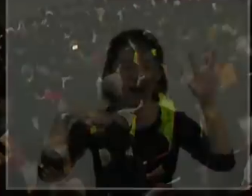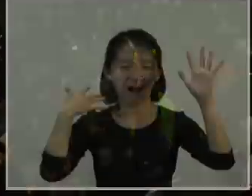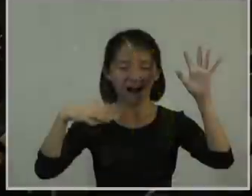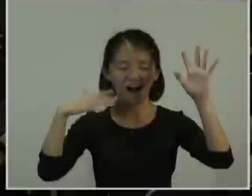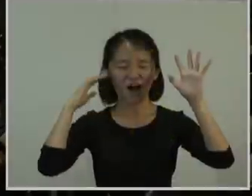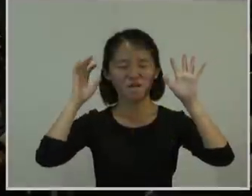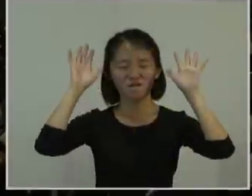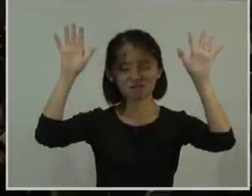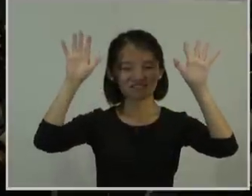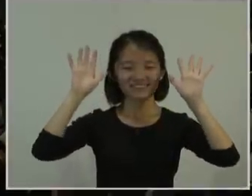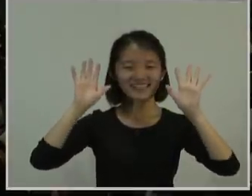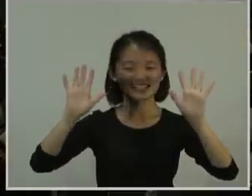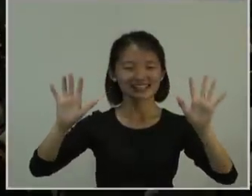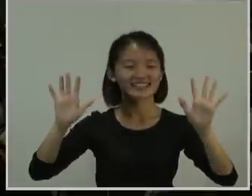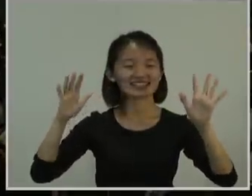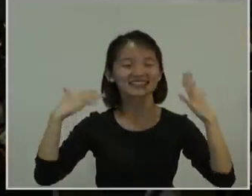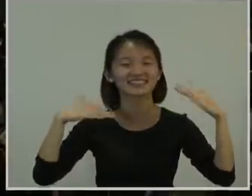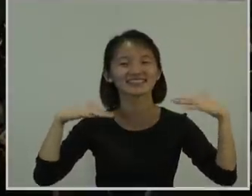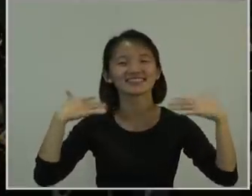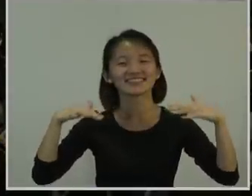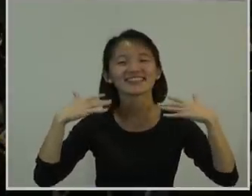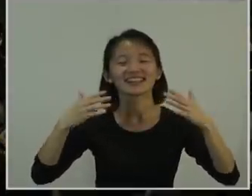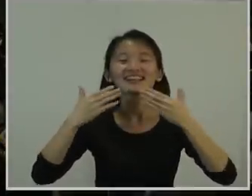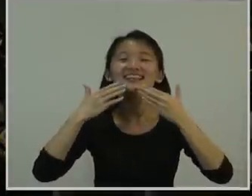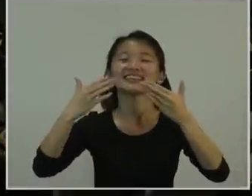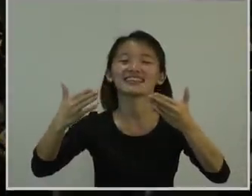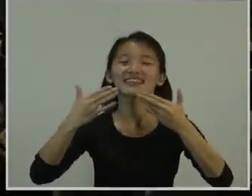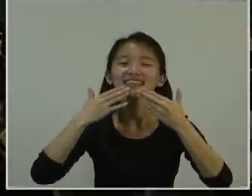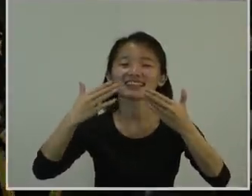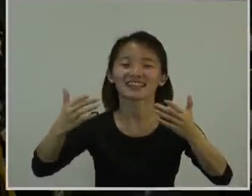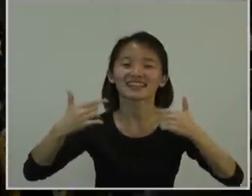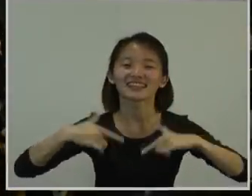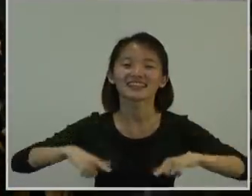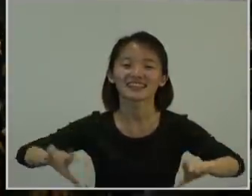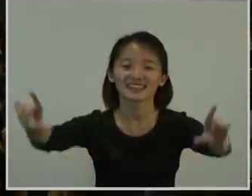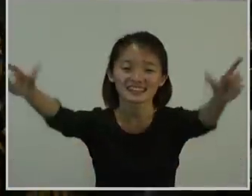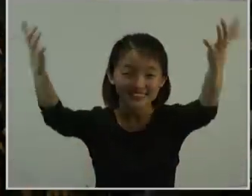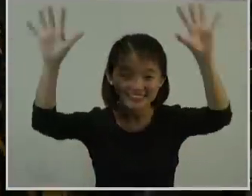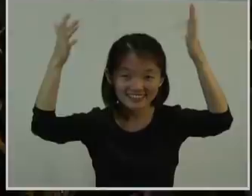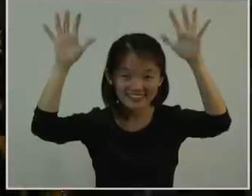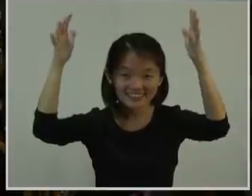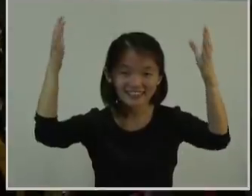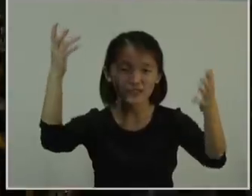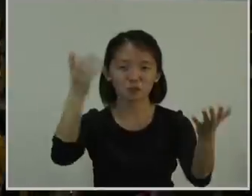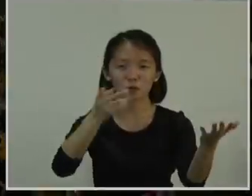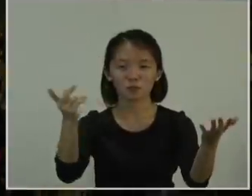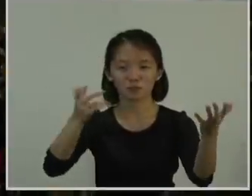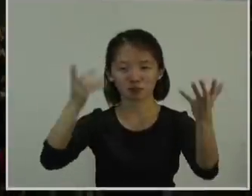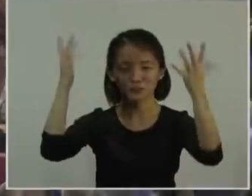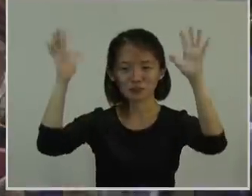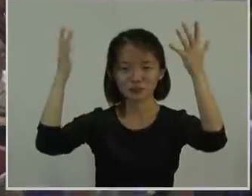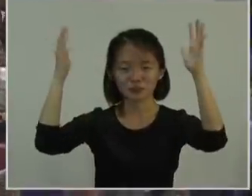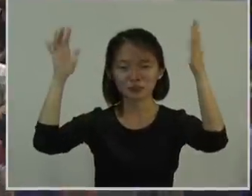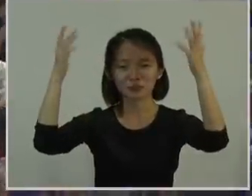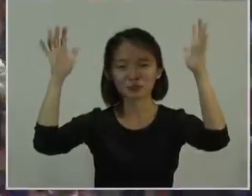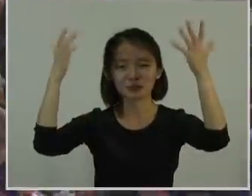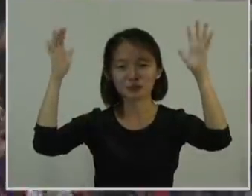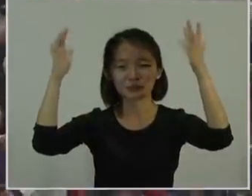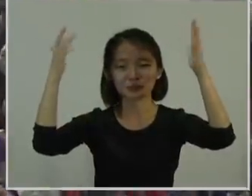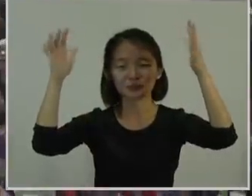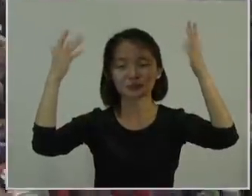Fantastic. All right. Thank you very much. Please give it one more time. Let's give them an applause. Oh,